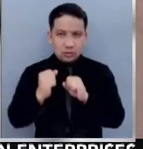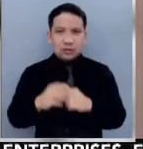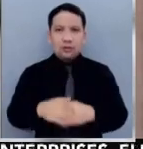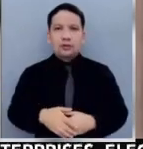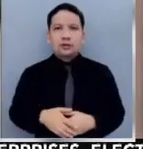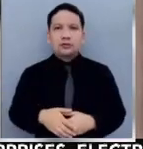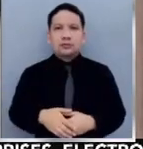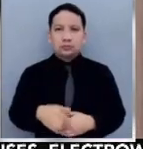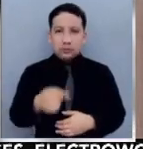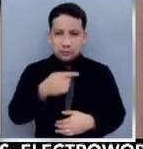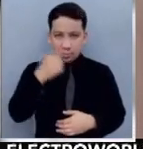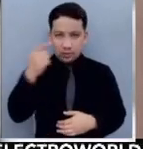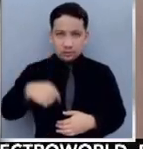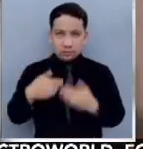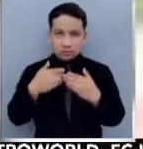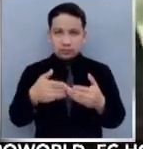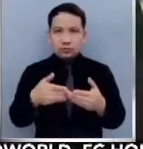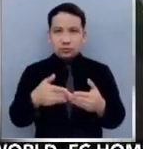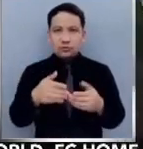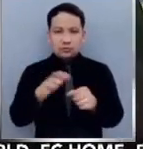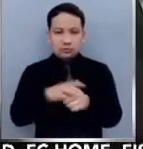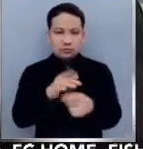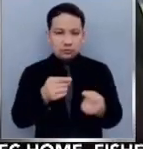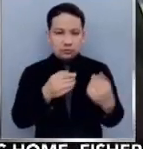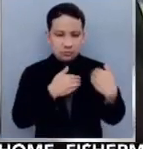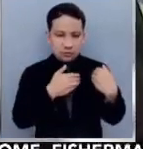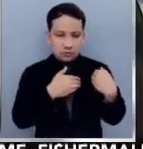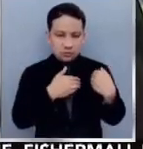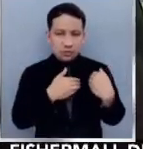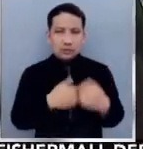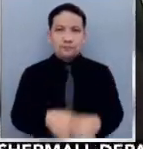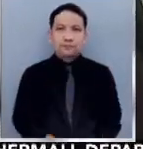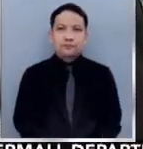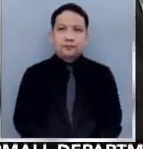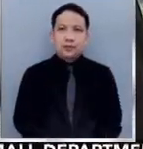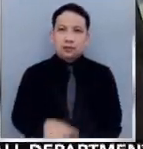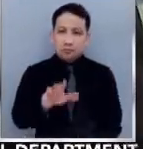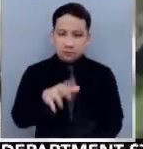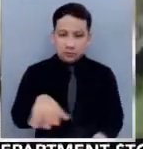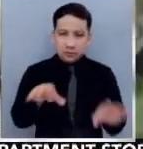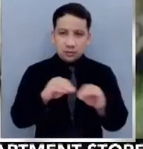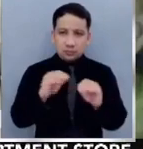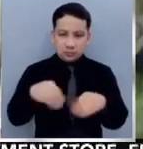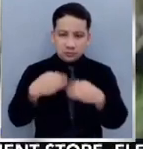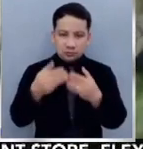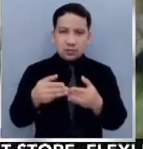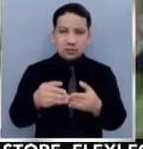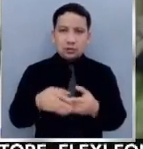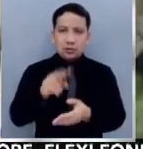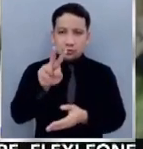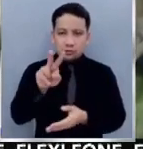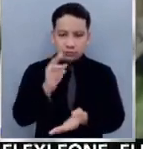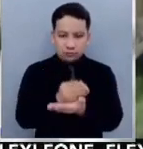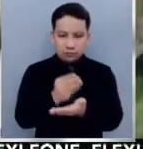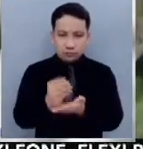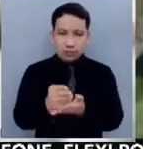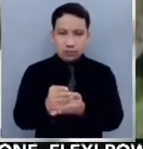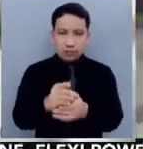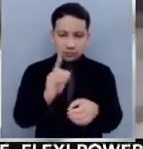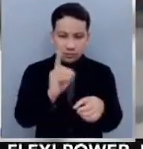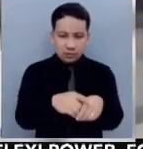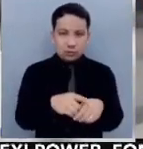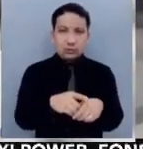continuing to fulfill our obligation. Sabi ng Russia, matapos magbigay ng 2 bilyong pisong down payment ang